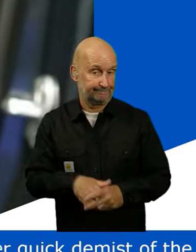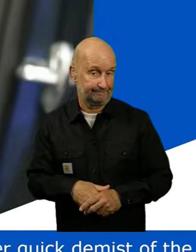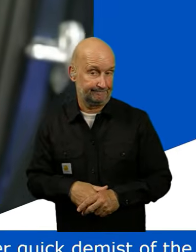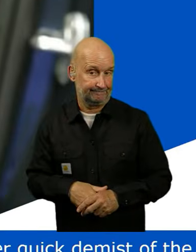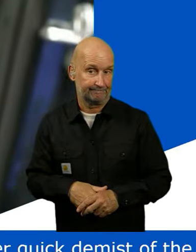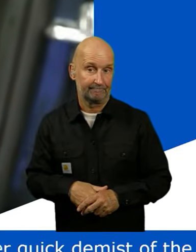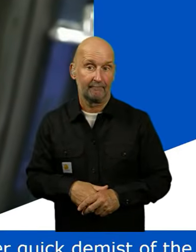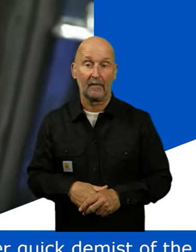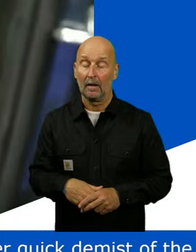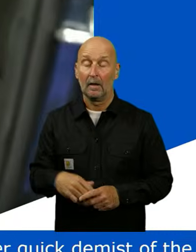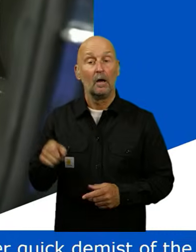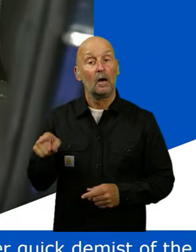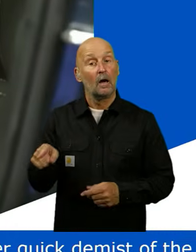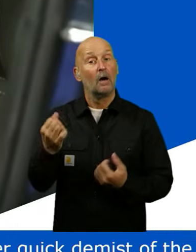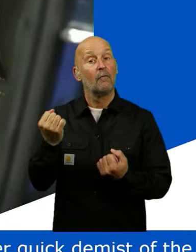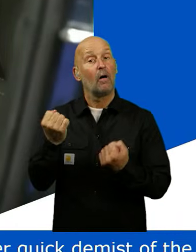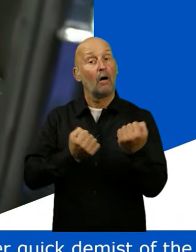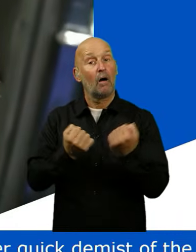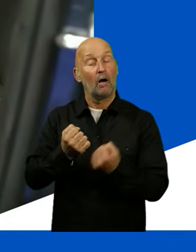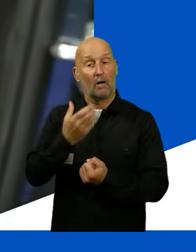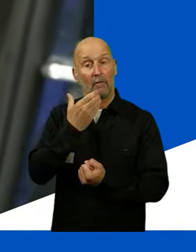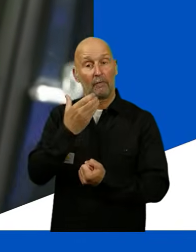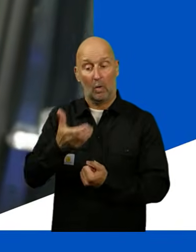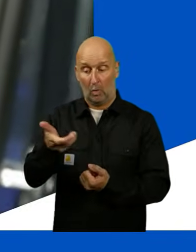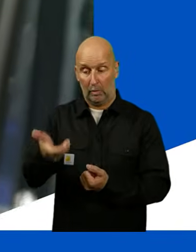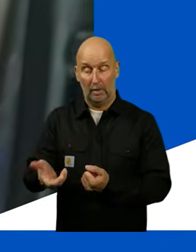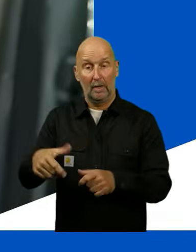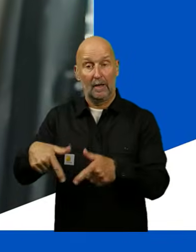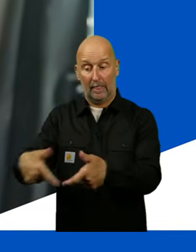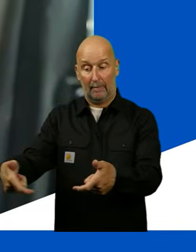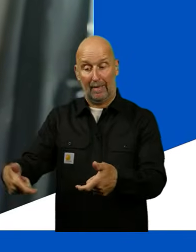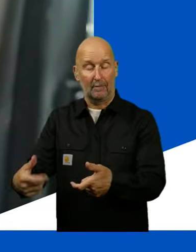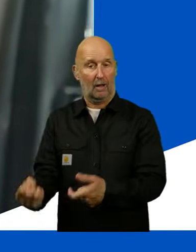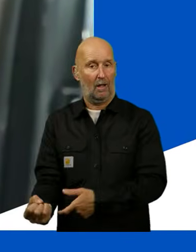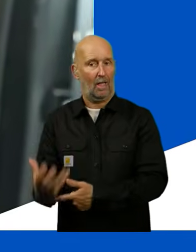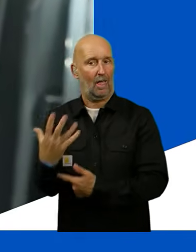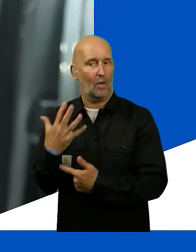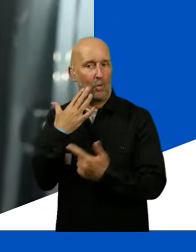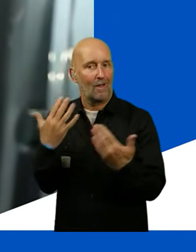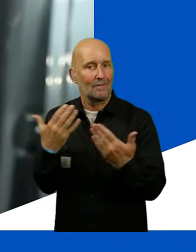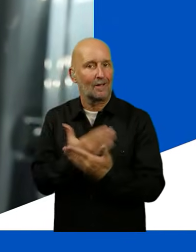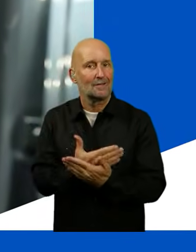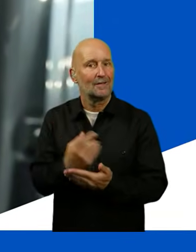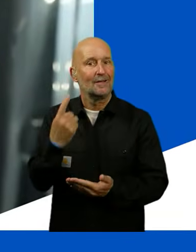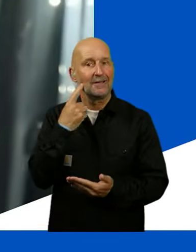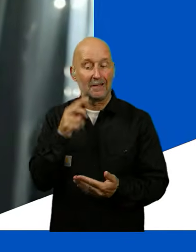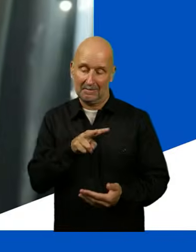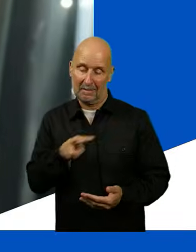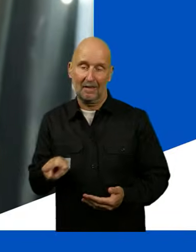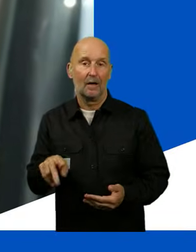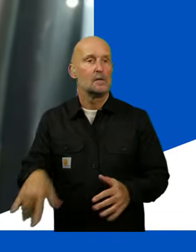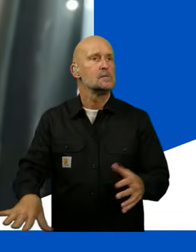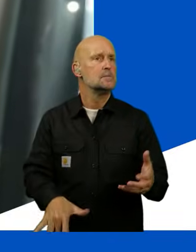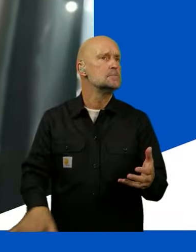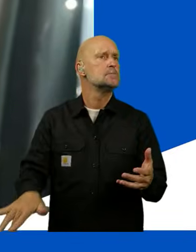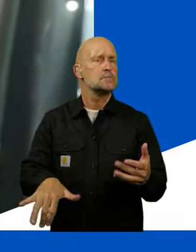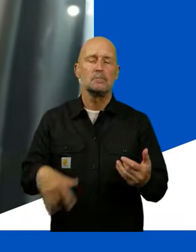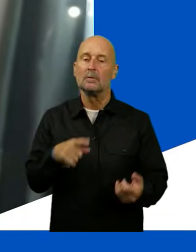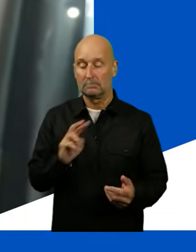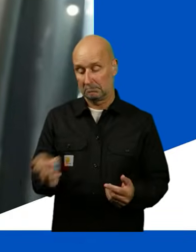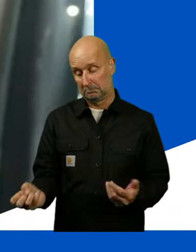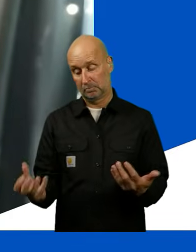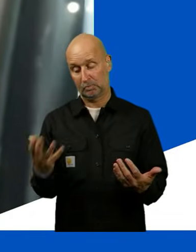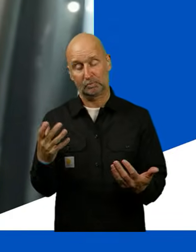a smartphone charger, and this panel is actually illuminated at night, so you can easily access things without having to scrabble about in